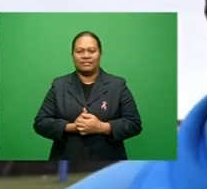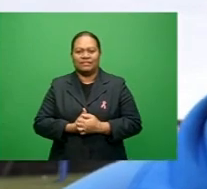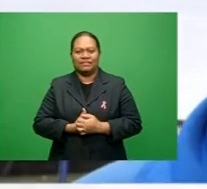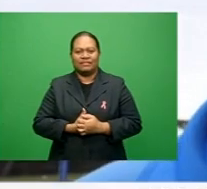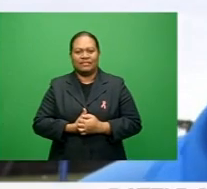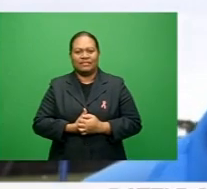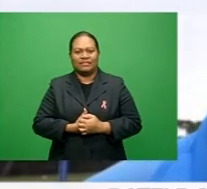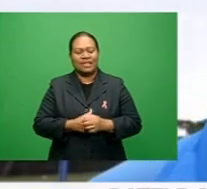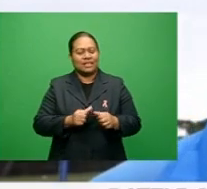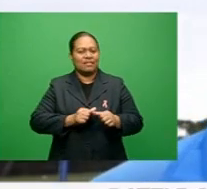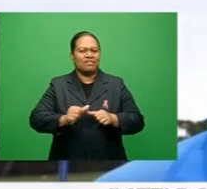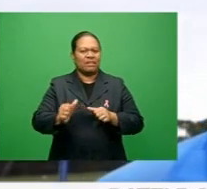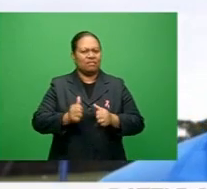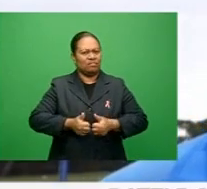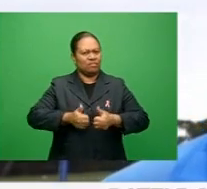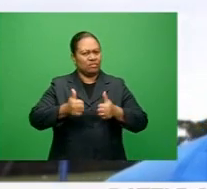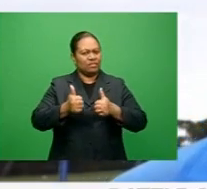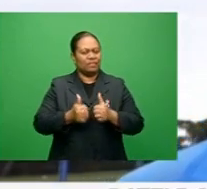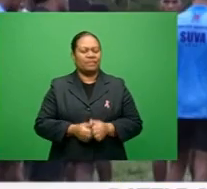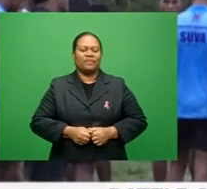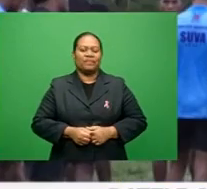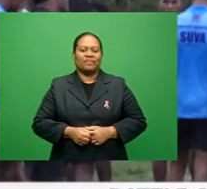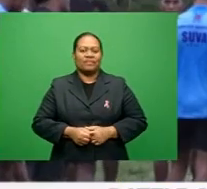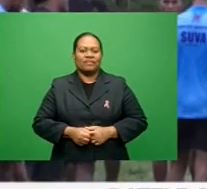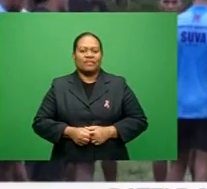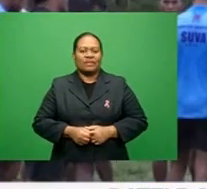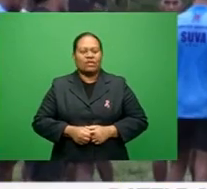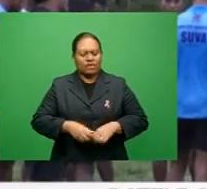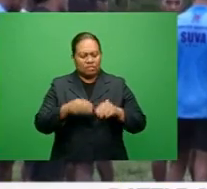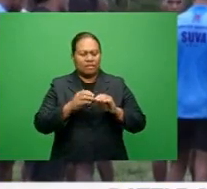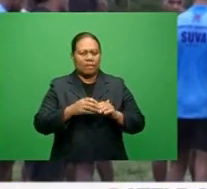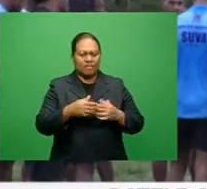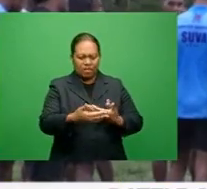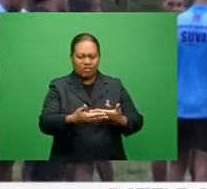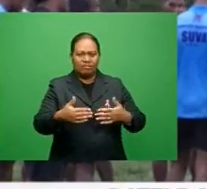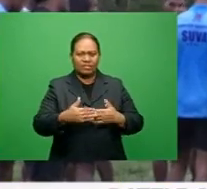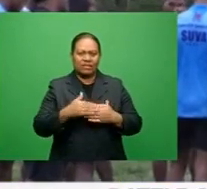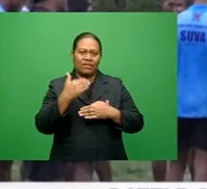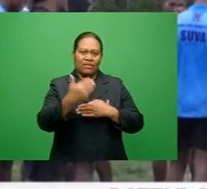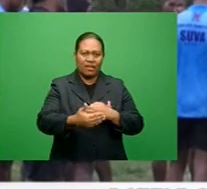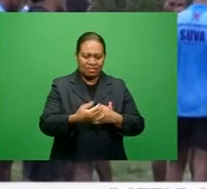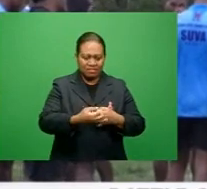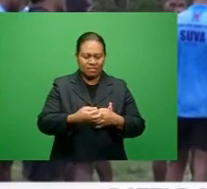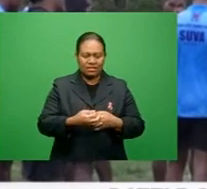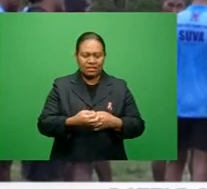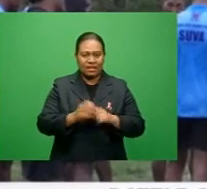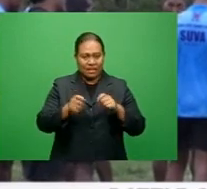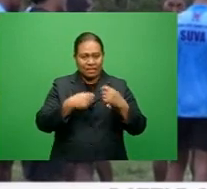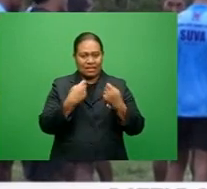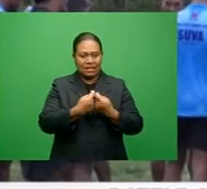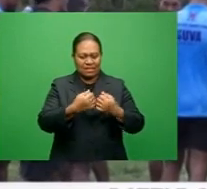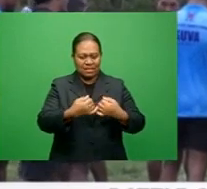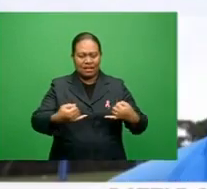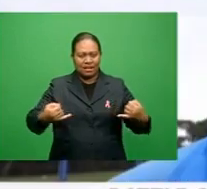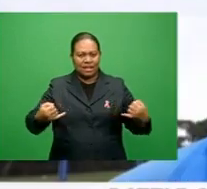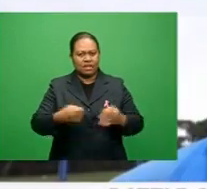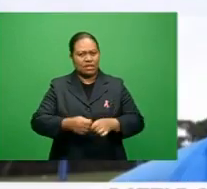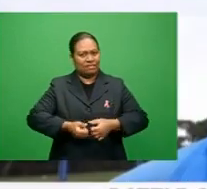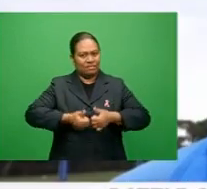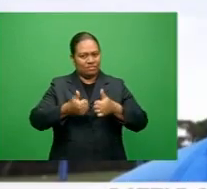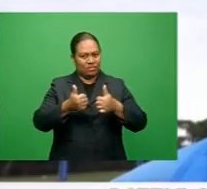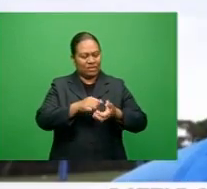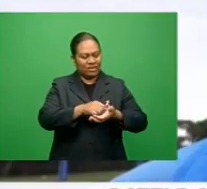it will be a battle of the forwards. We've got a very good set of forwards that we're going down. We've loaded our team, and I think it will be